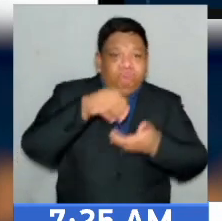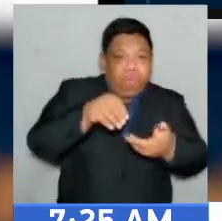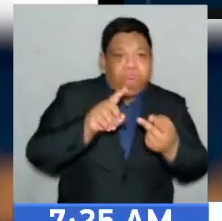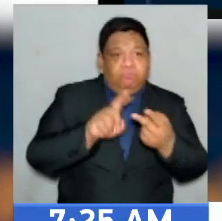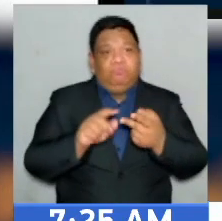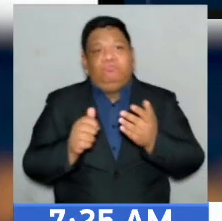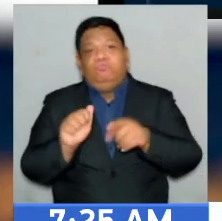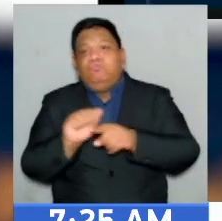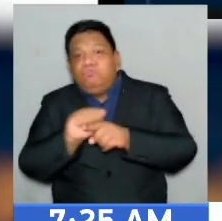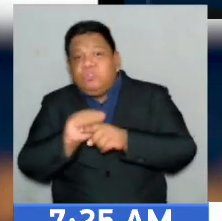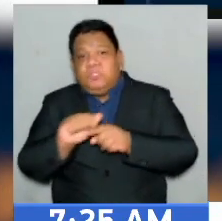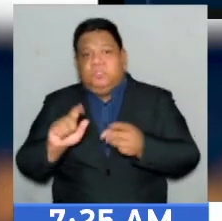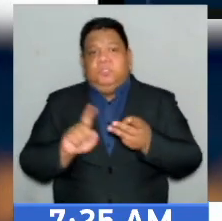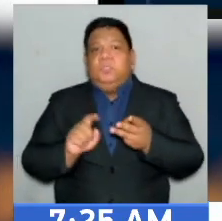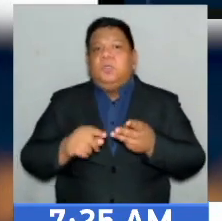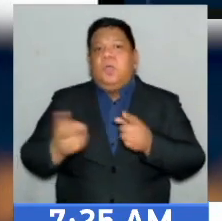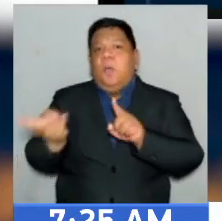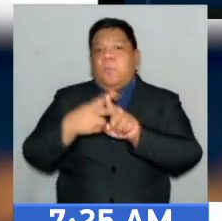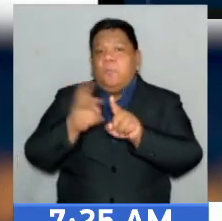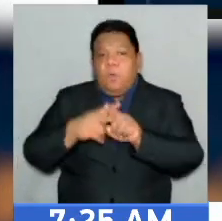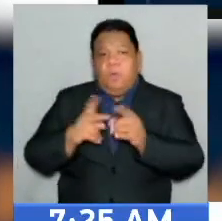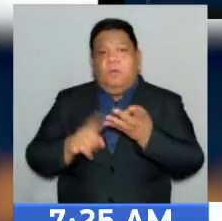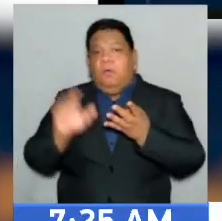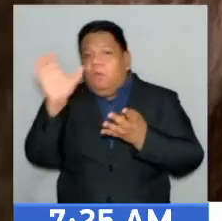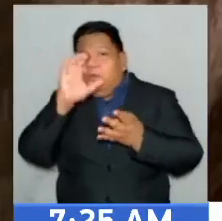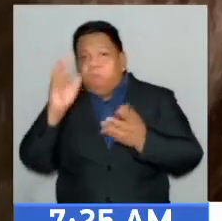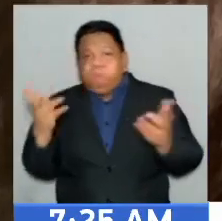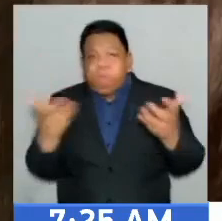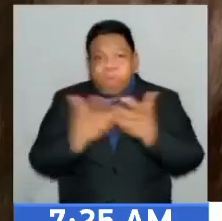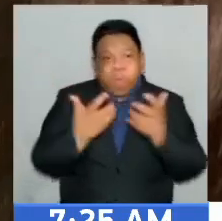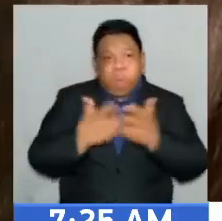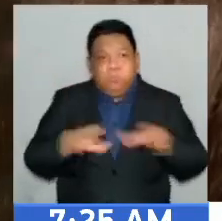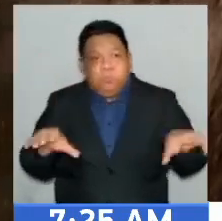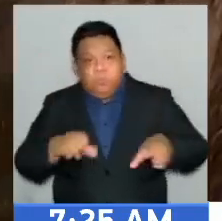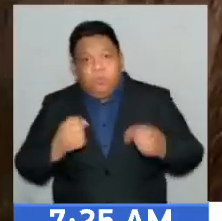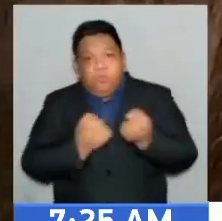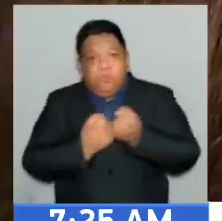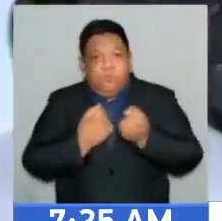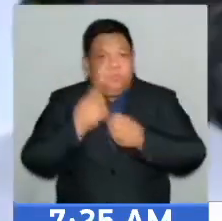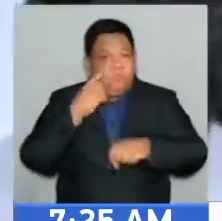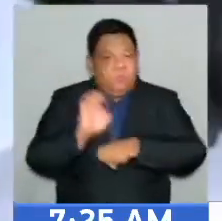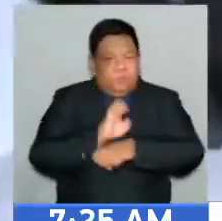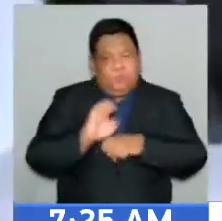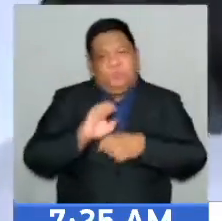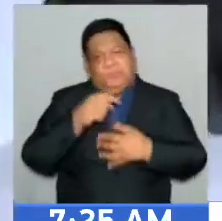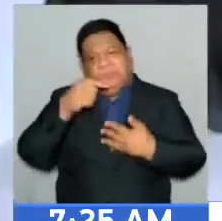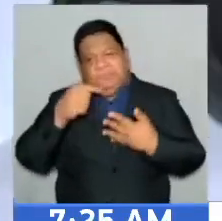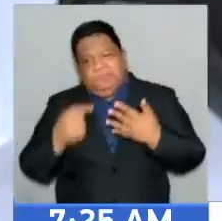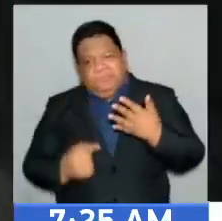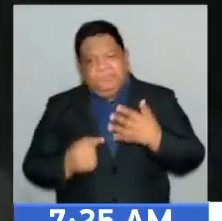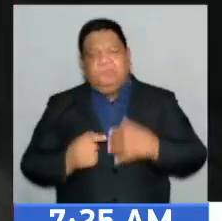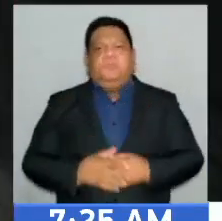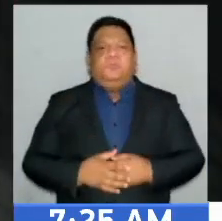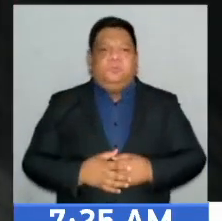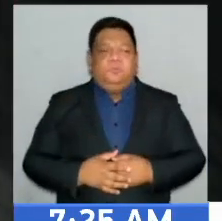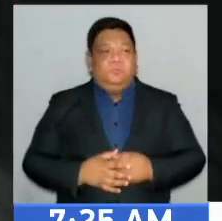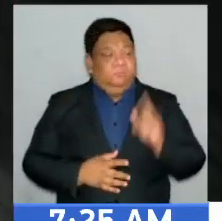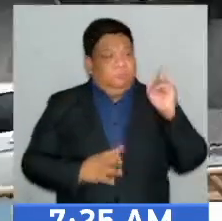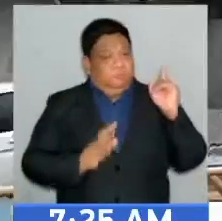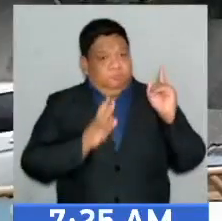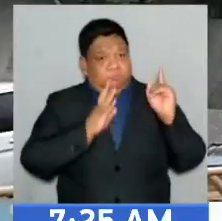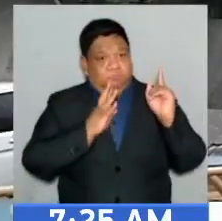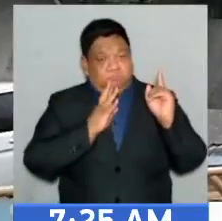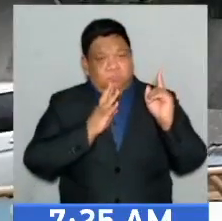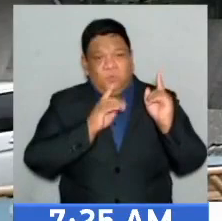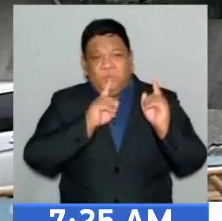job search and matching, and support for entrepreneurship. Isa raw sa dapat na itaas ay ang digital skills. Ayon sa TESDA